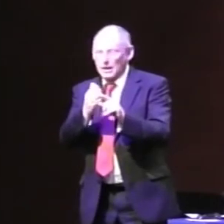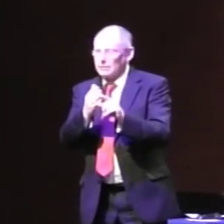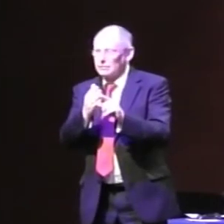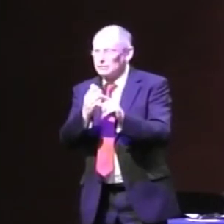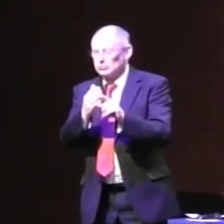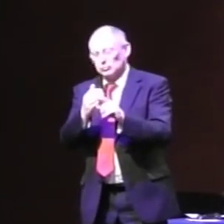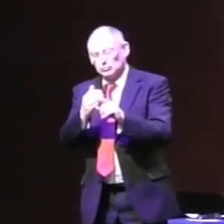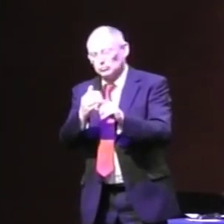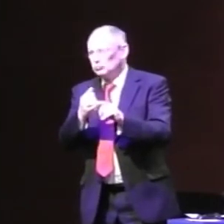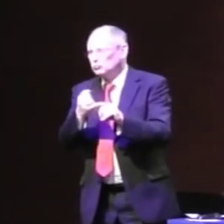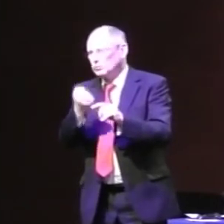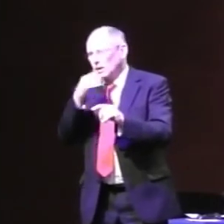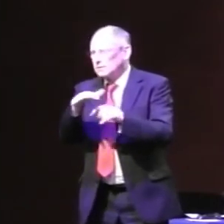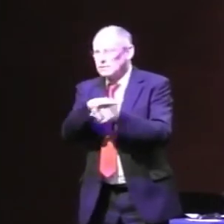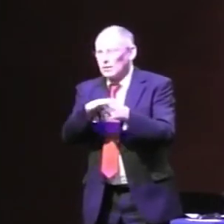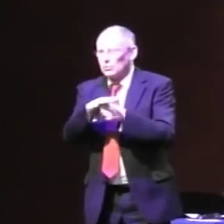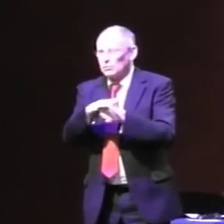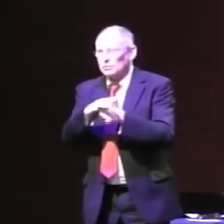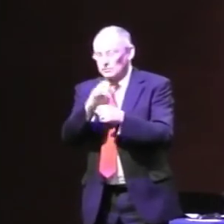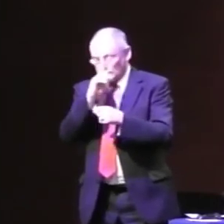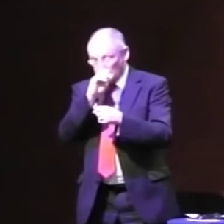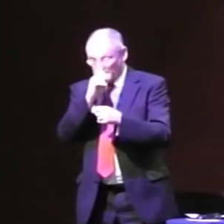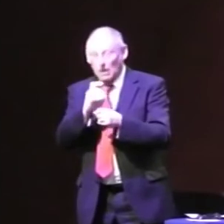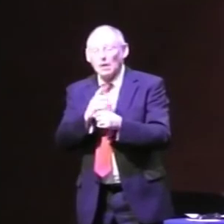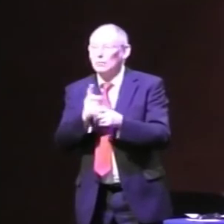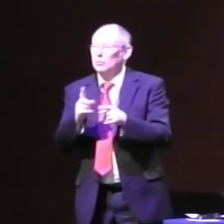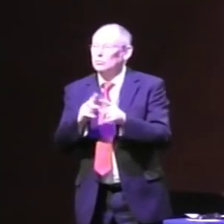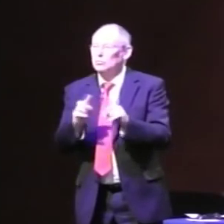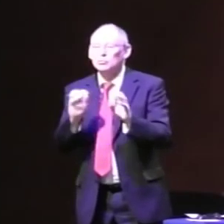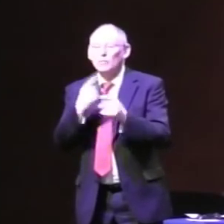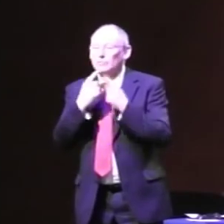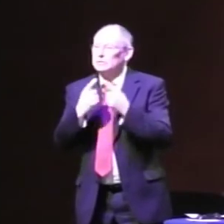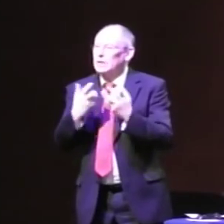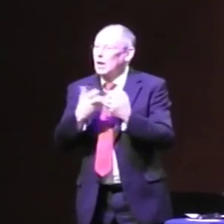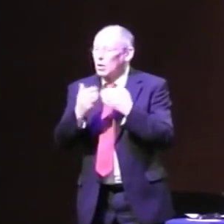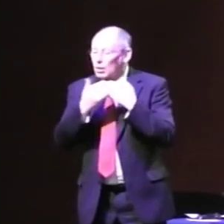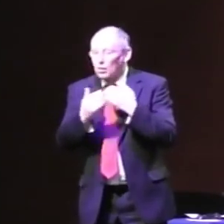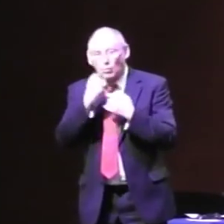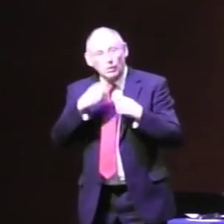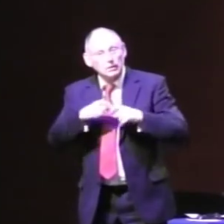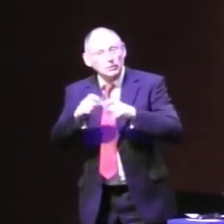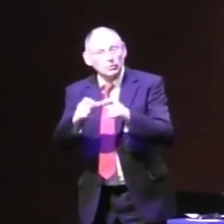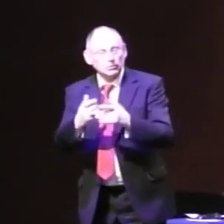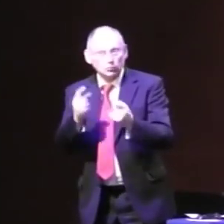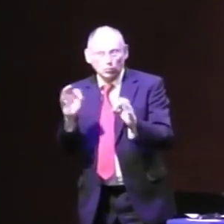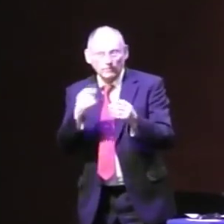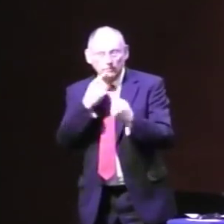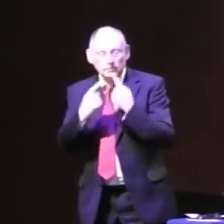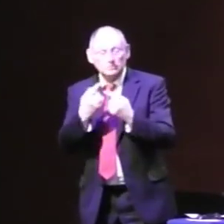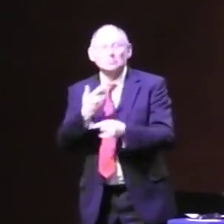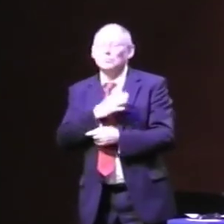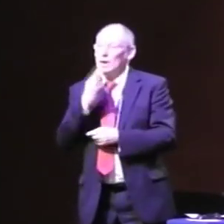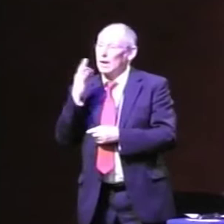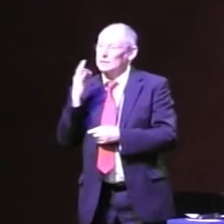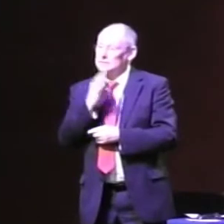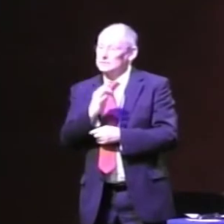ridiculous scenarios, and the fact that there is no information as to how long this will continue for. So we are asking